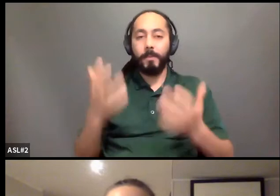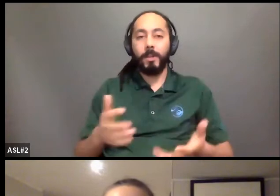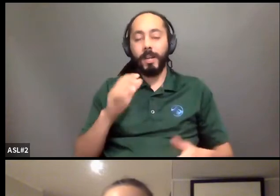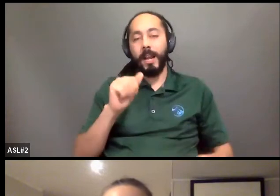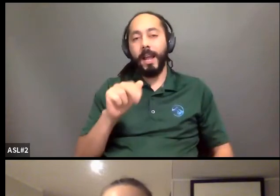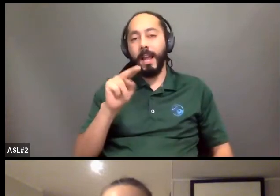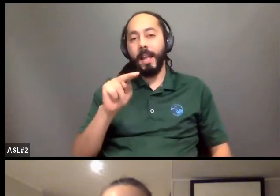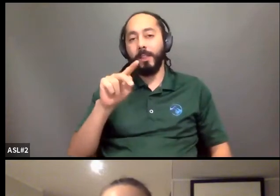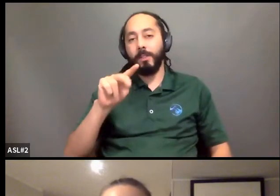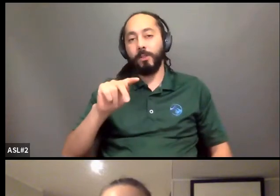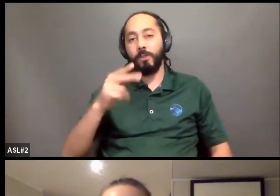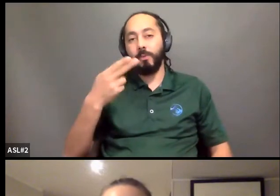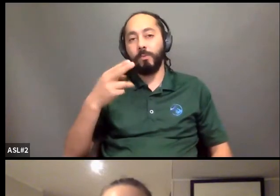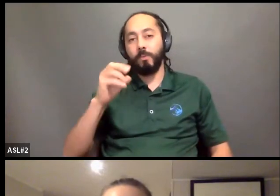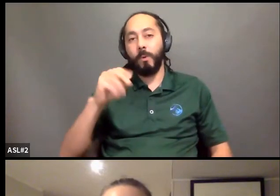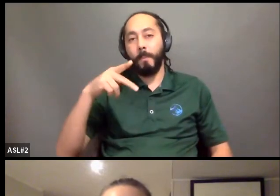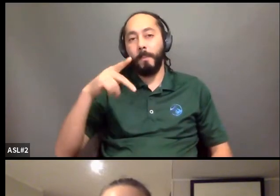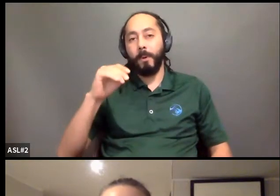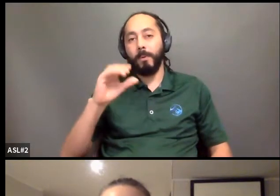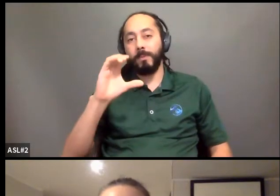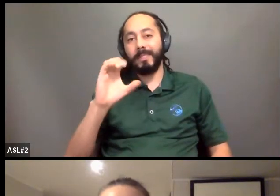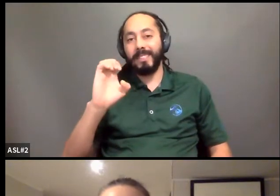know is what you know, what we all know here